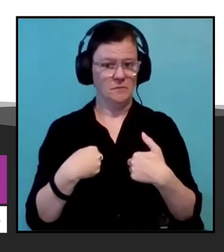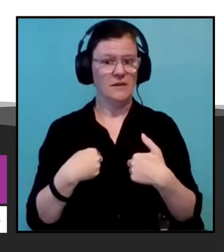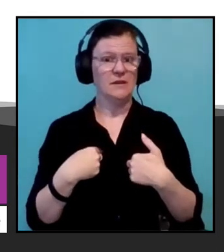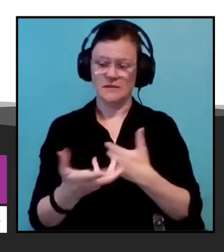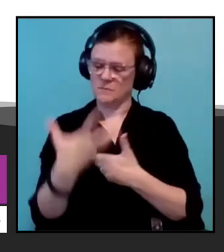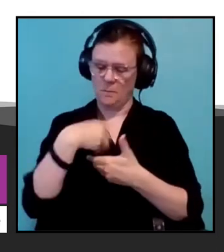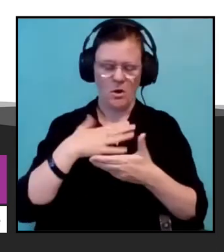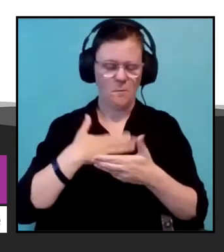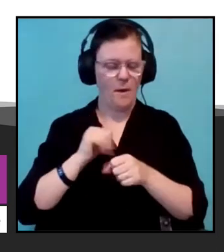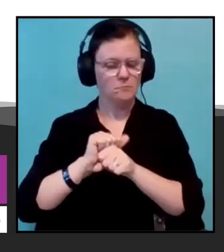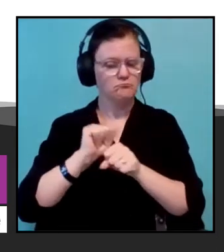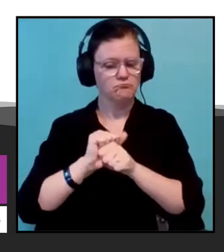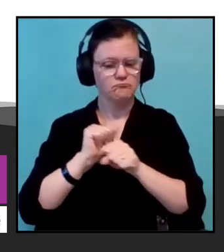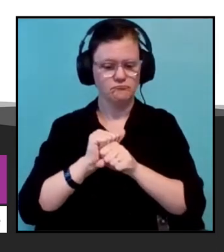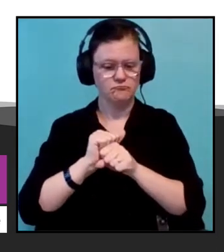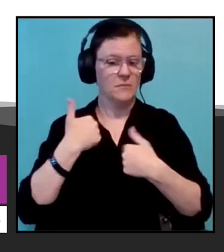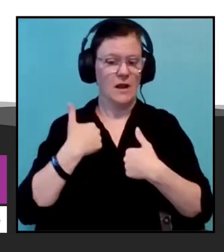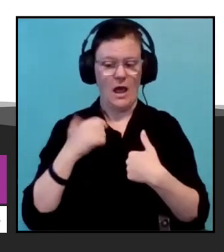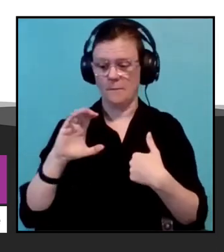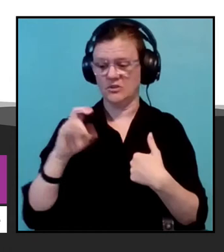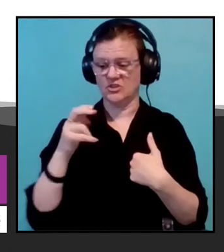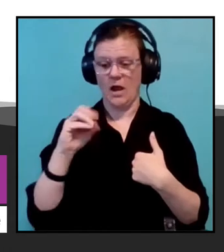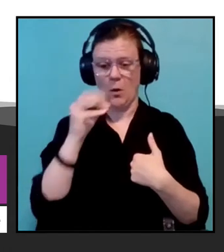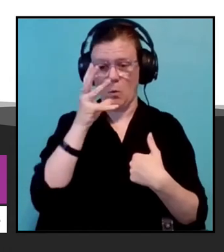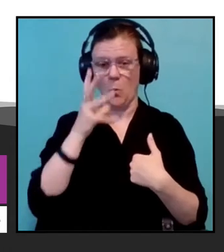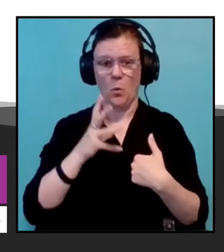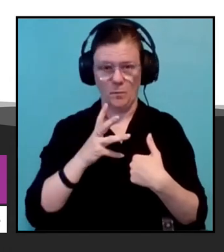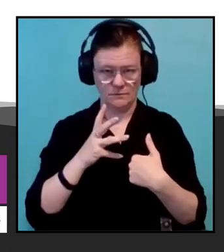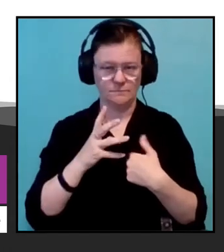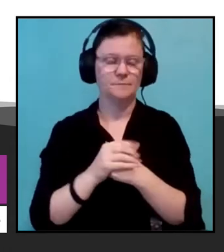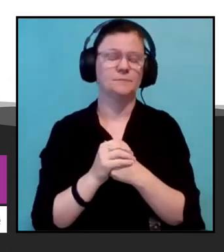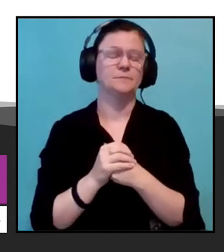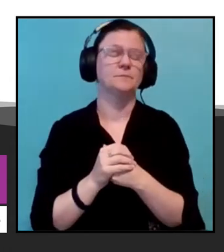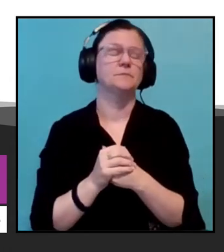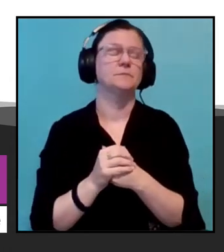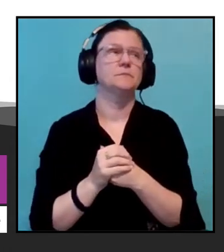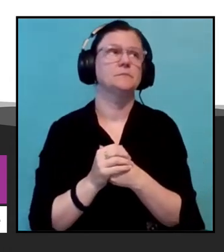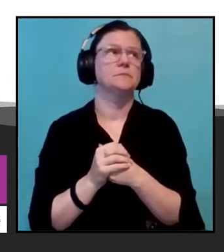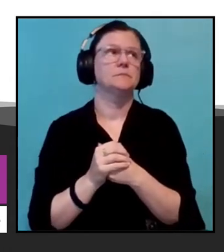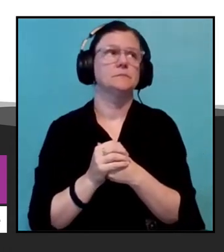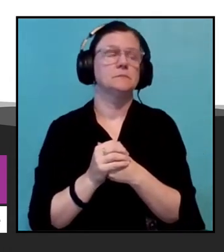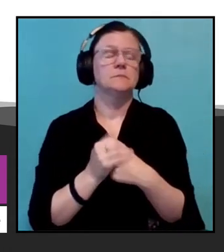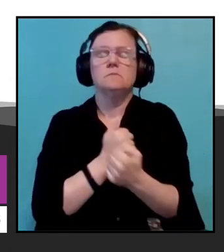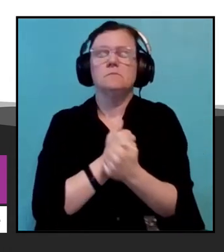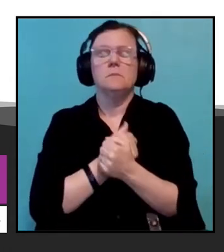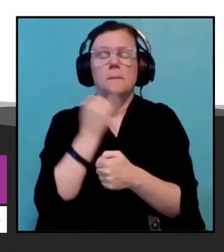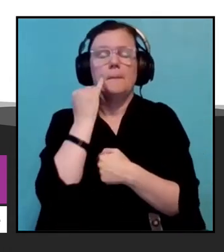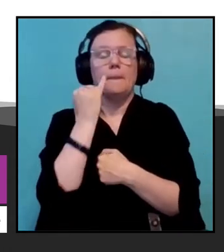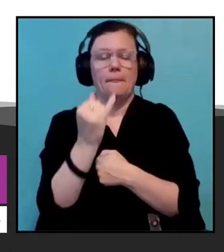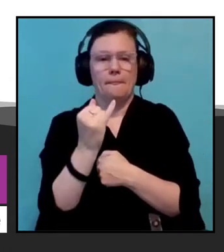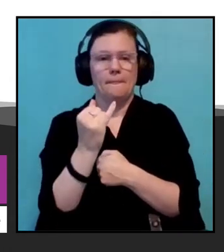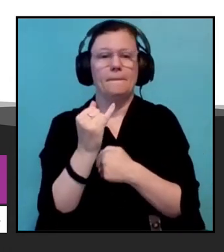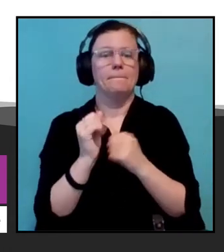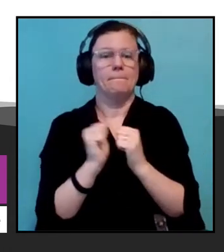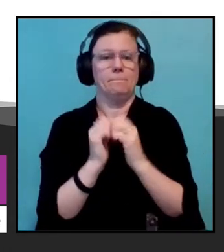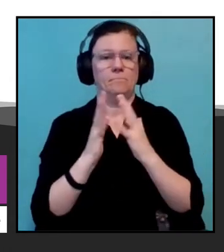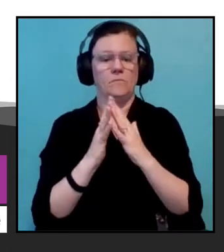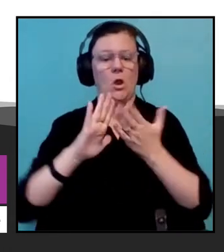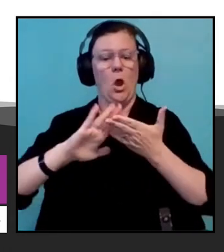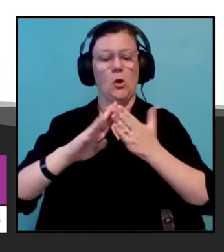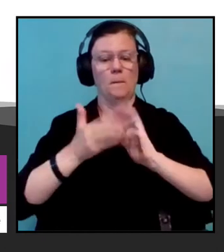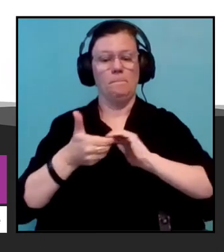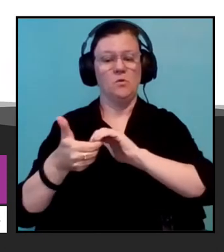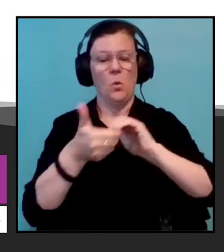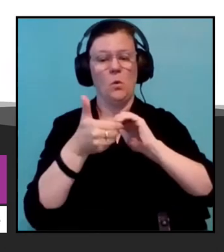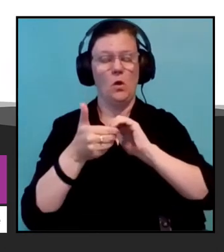my practice as a Chicana woman for Dia de los Muertos. So I love the idea of creating a communal altar